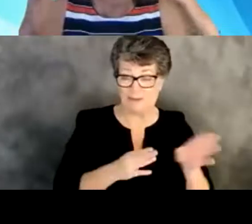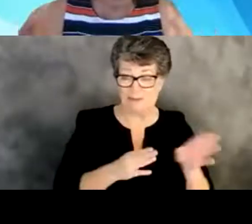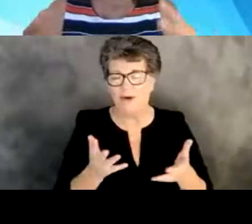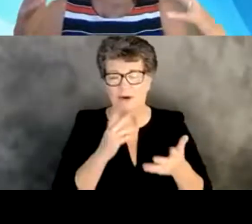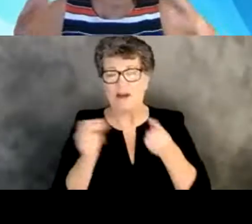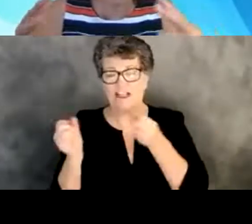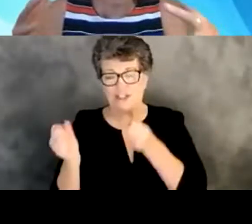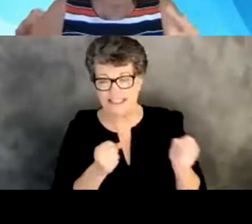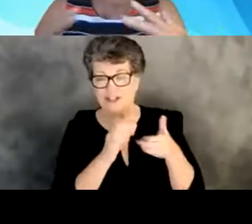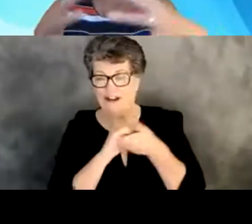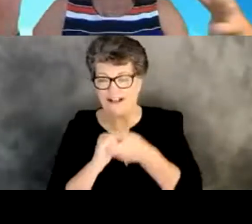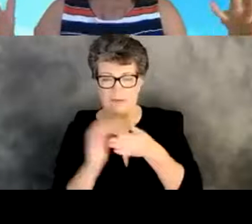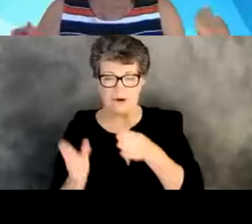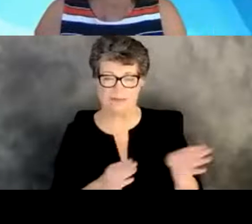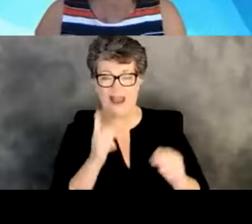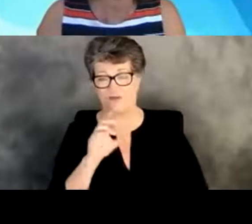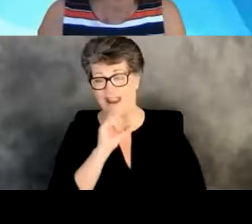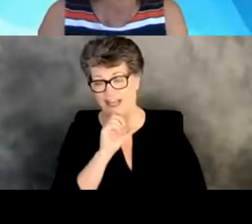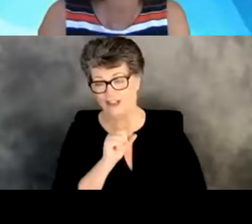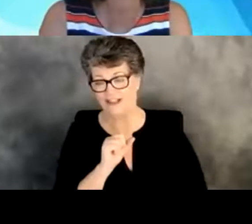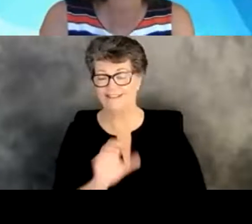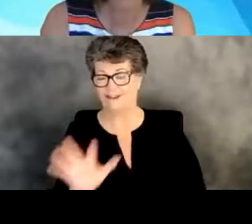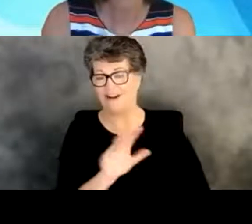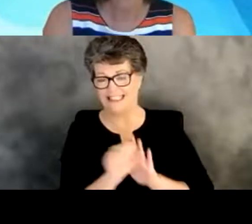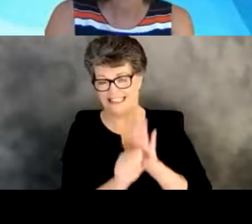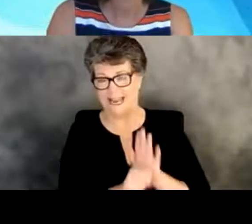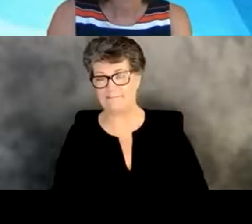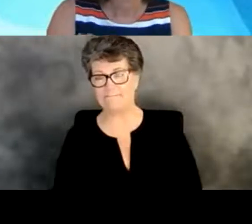strategic collaborative plans for aging across the state.